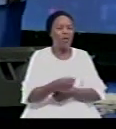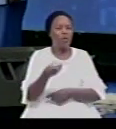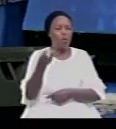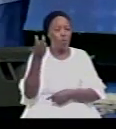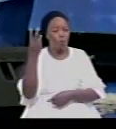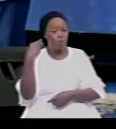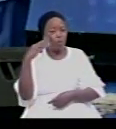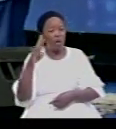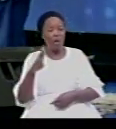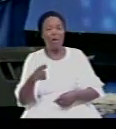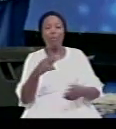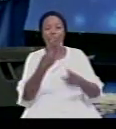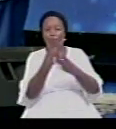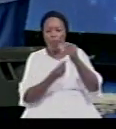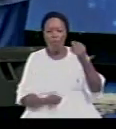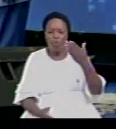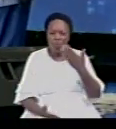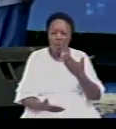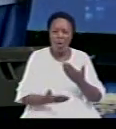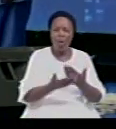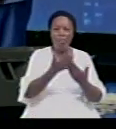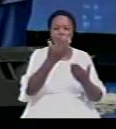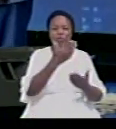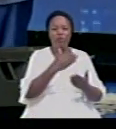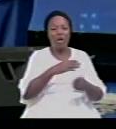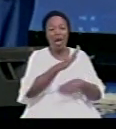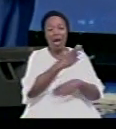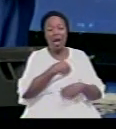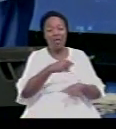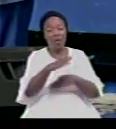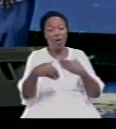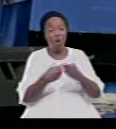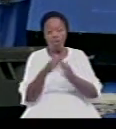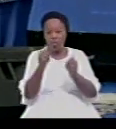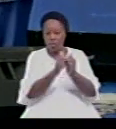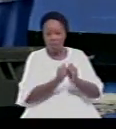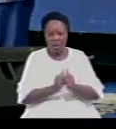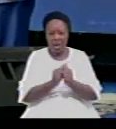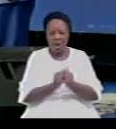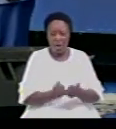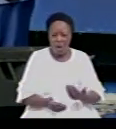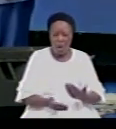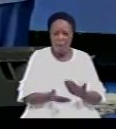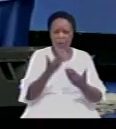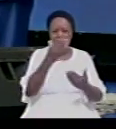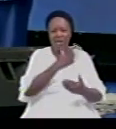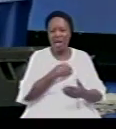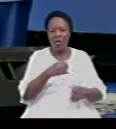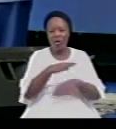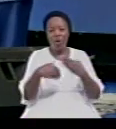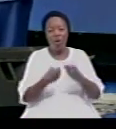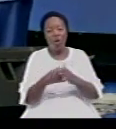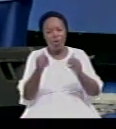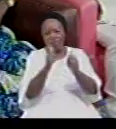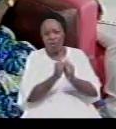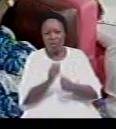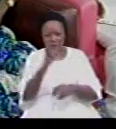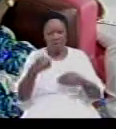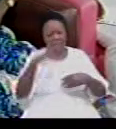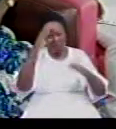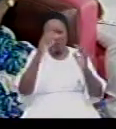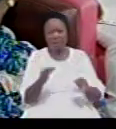both almost and altogether. Almost and altogether. You have to make up your